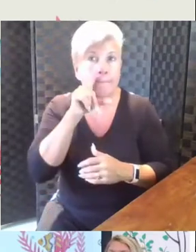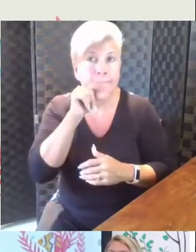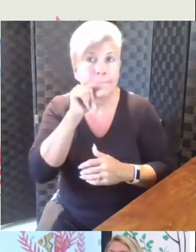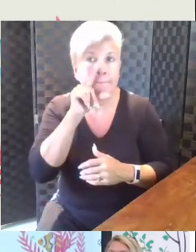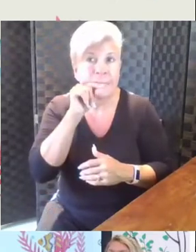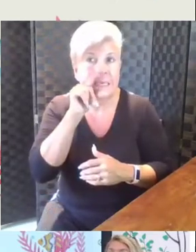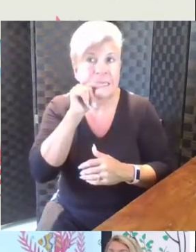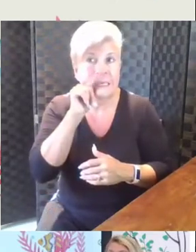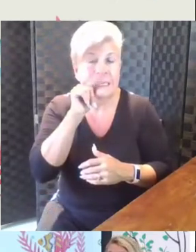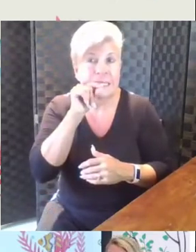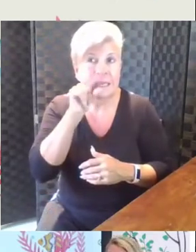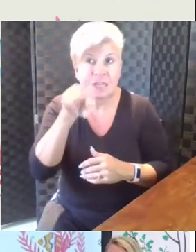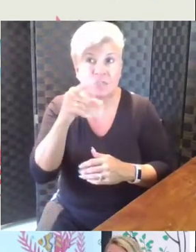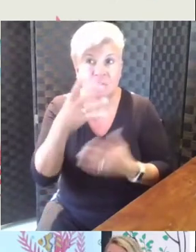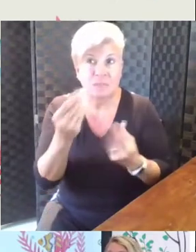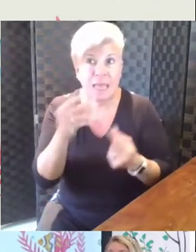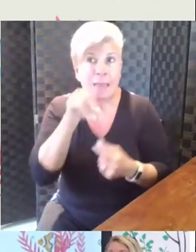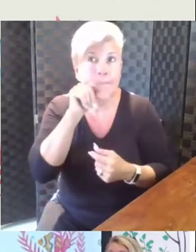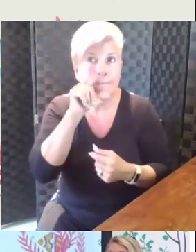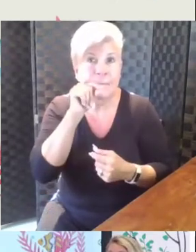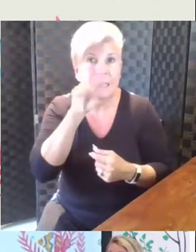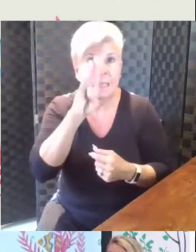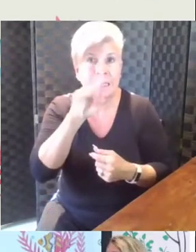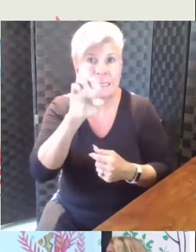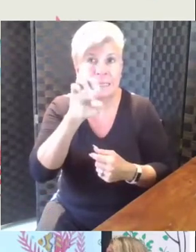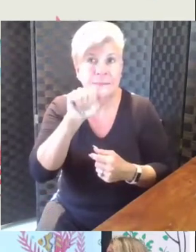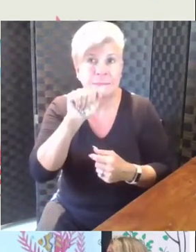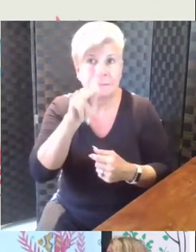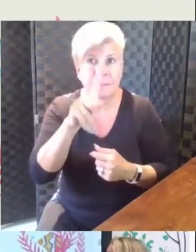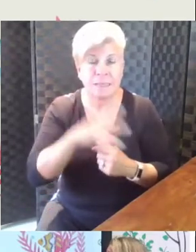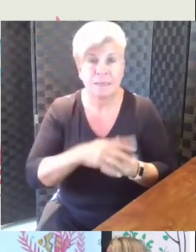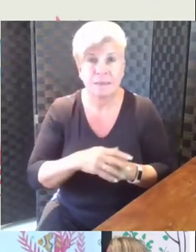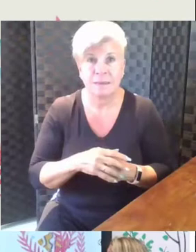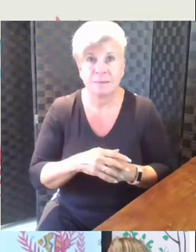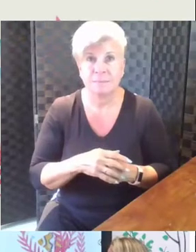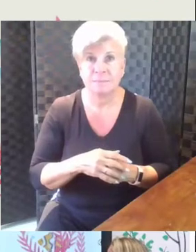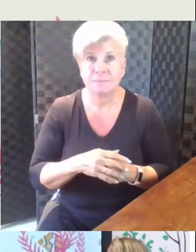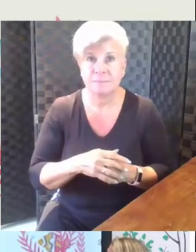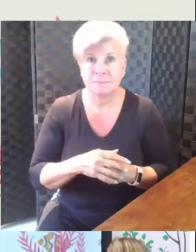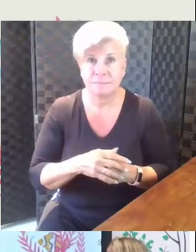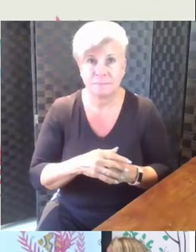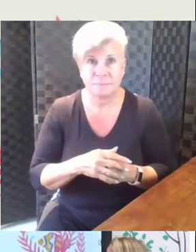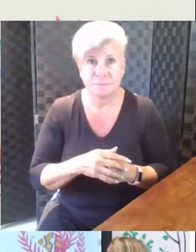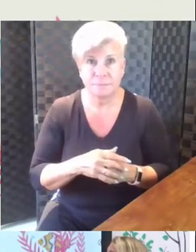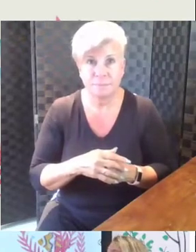Beak. Now you say it. Beak.